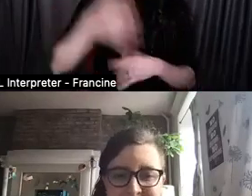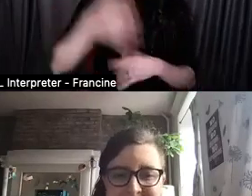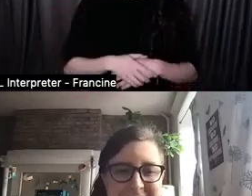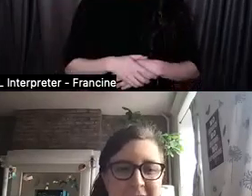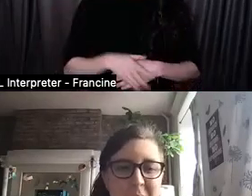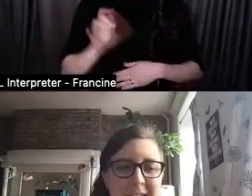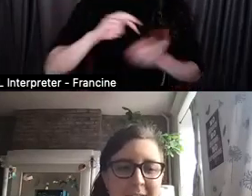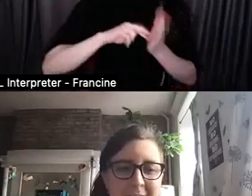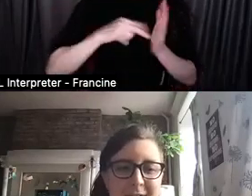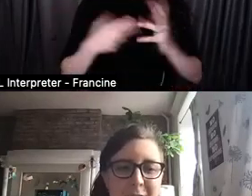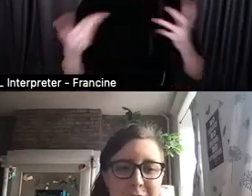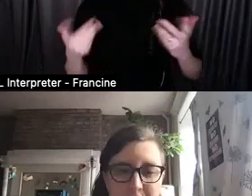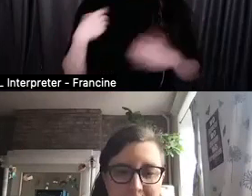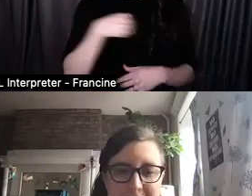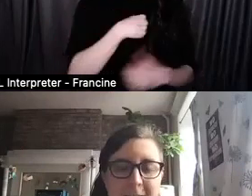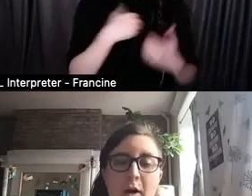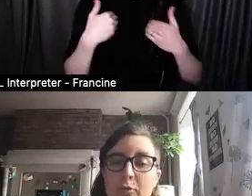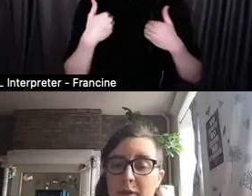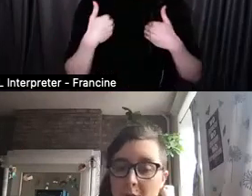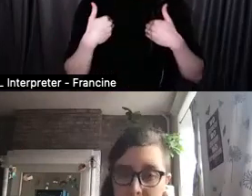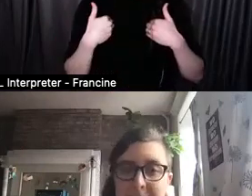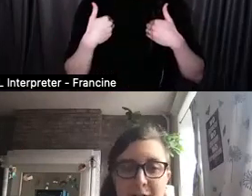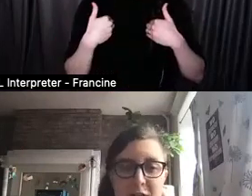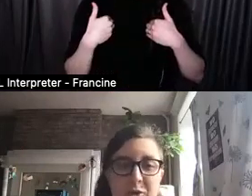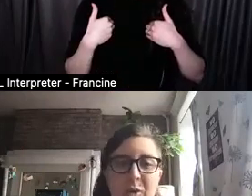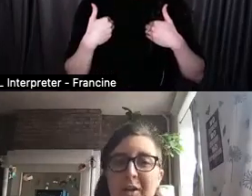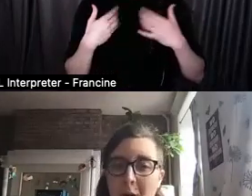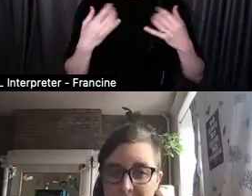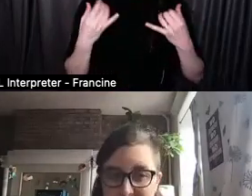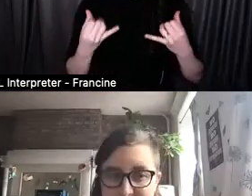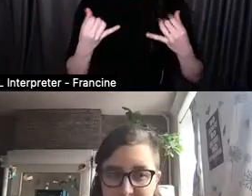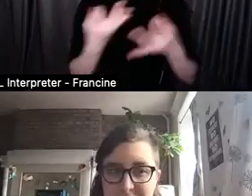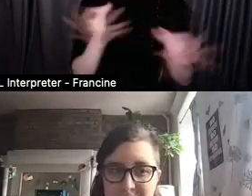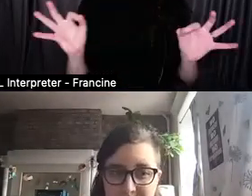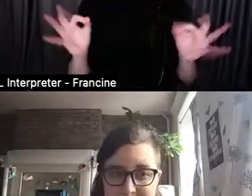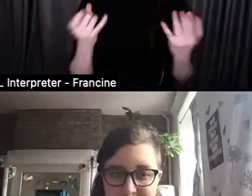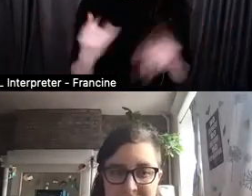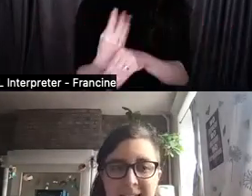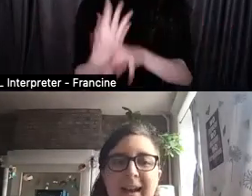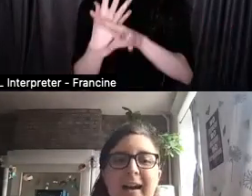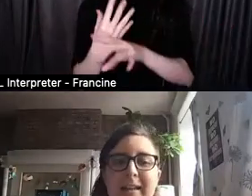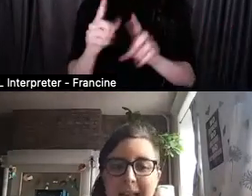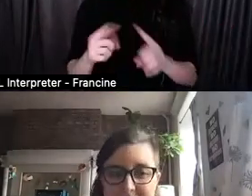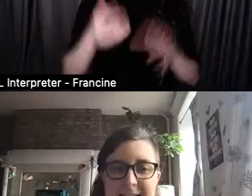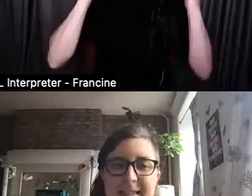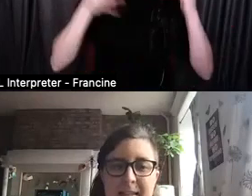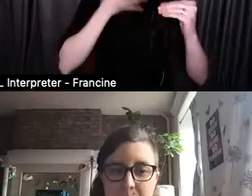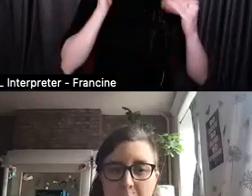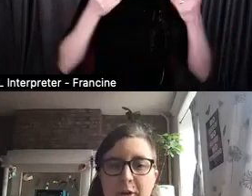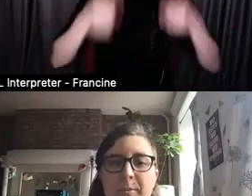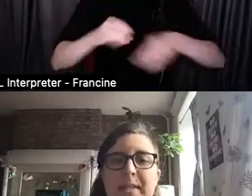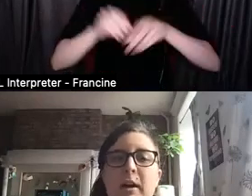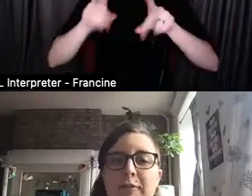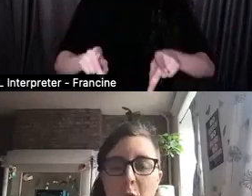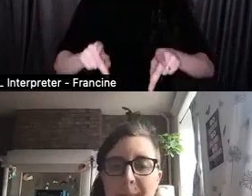that means is that we have free, currently virtual, hopefully soon in person, classes and